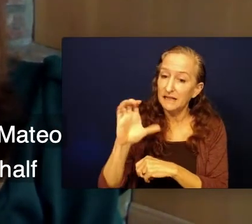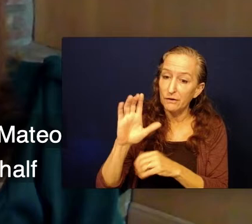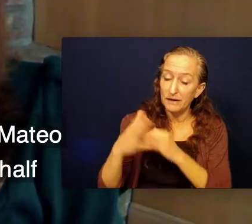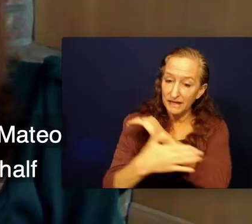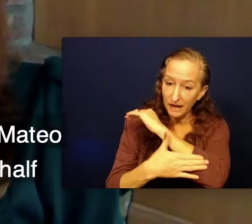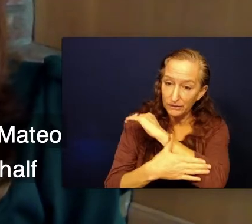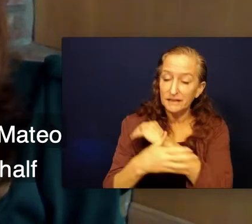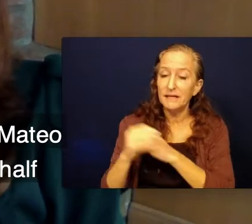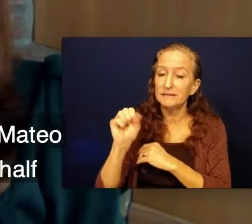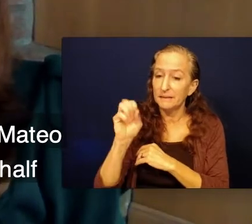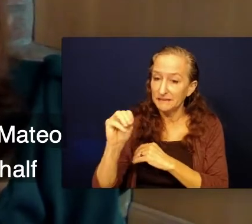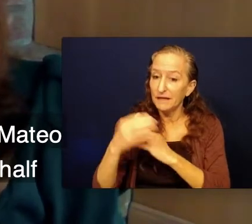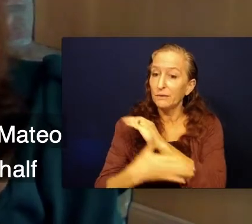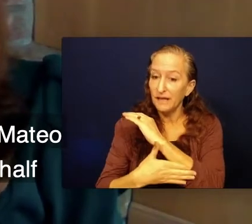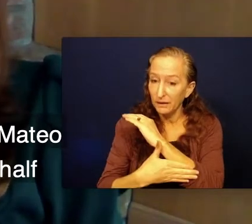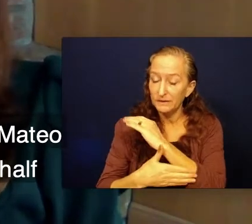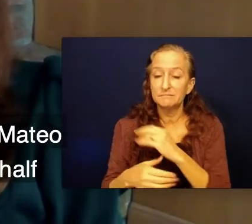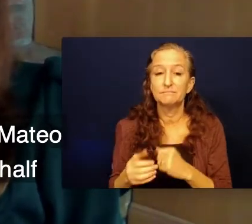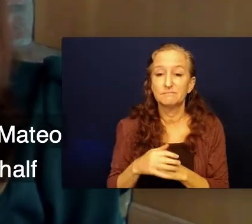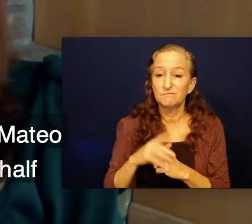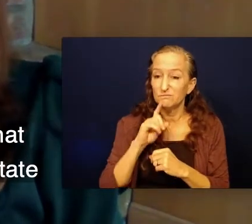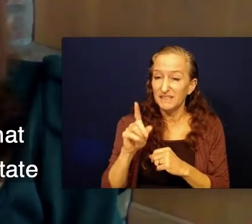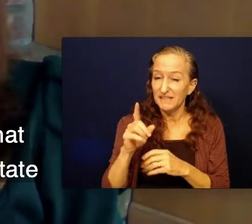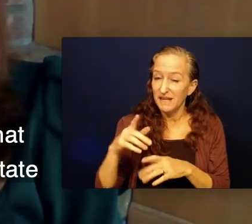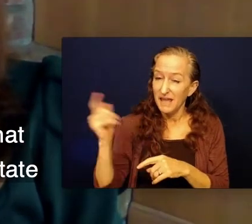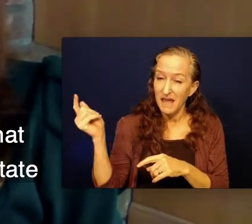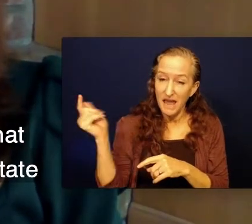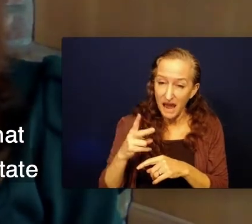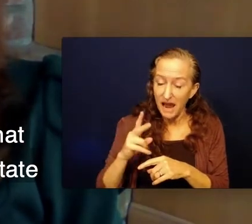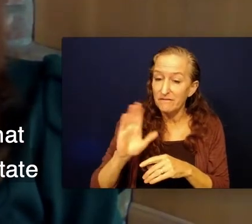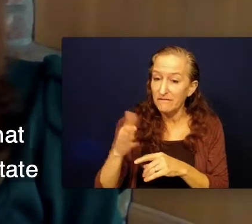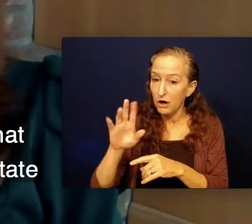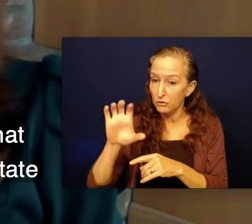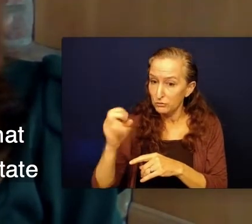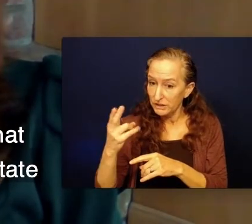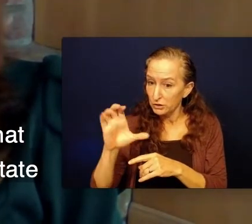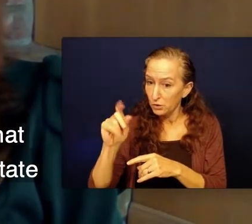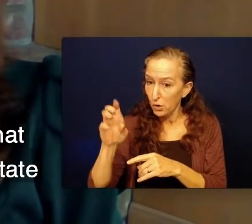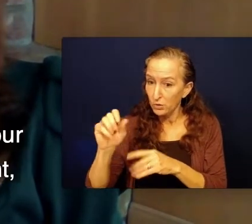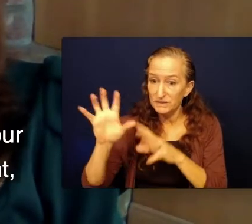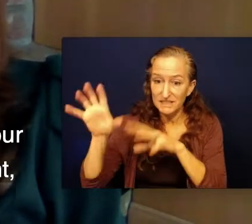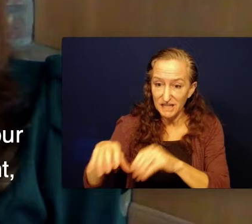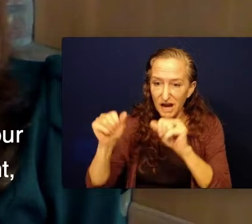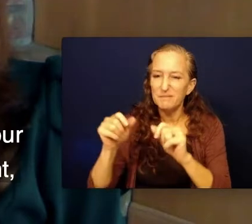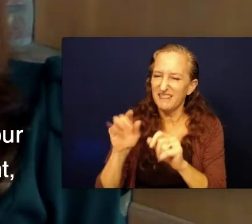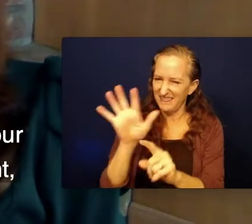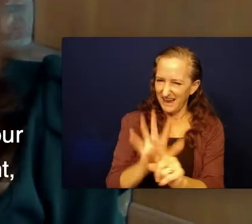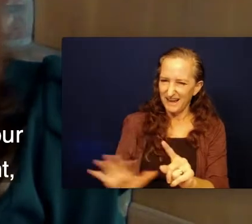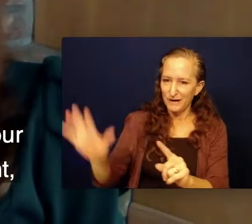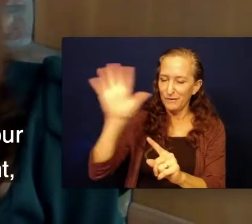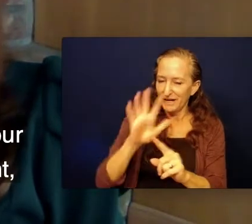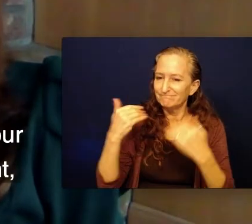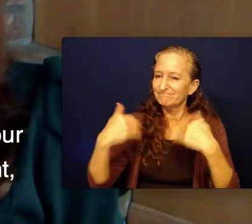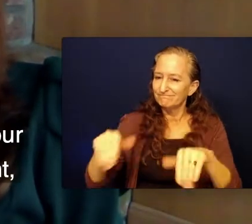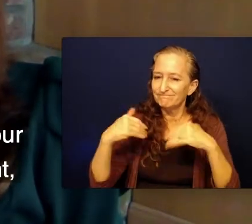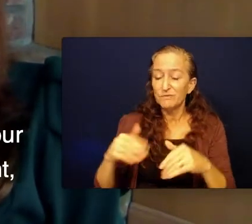Mateo County, and yielded nearly half of all of the REACH codes that have been adopted in the state so far. We want to thank our